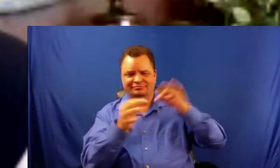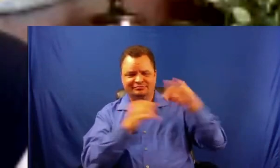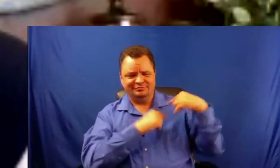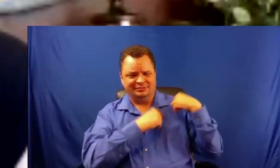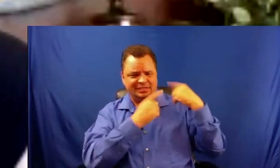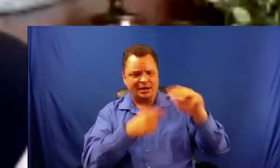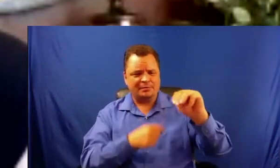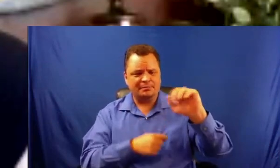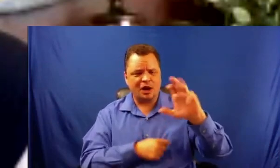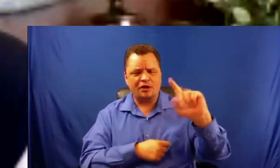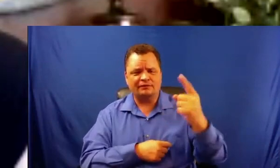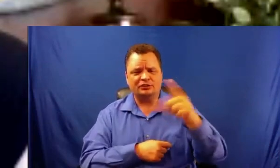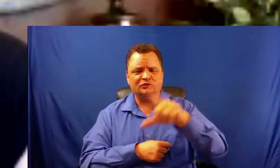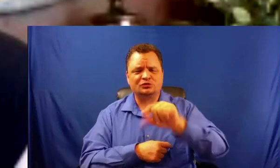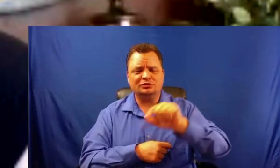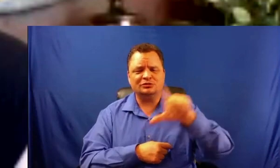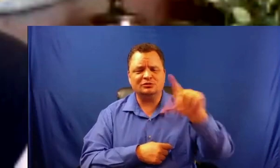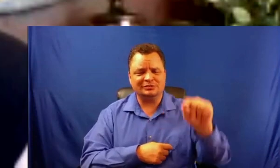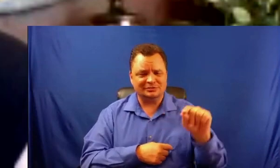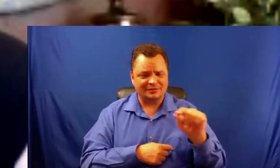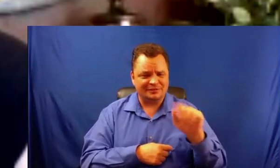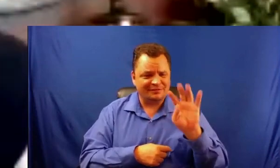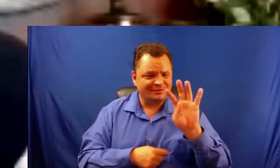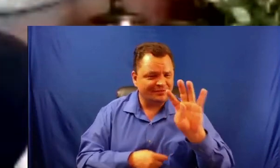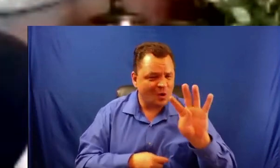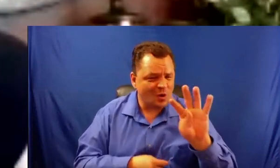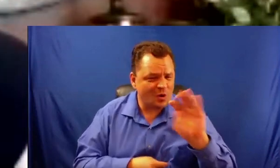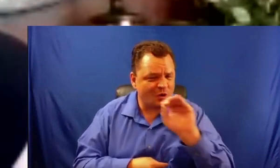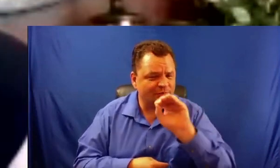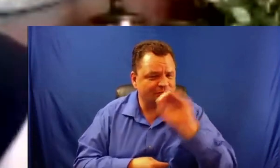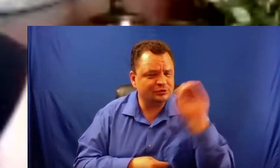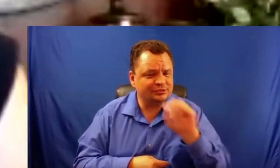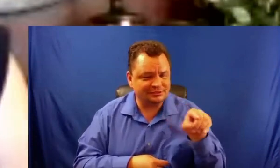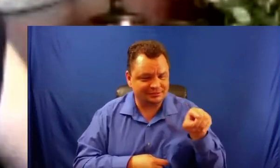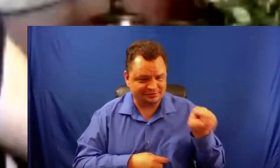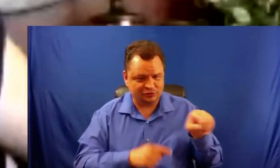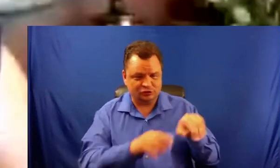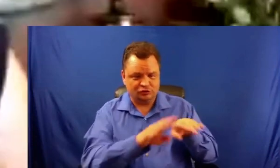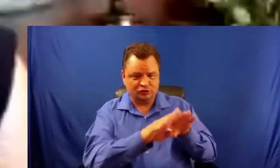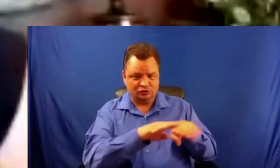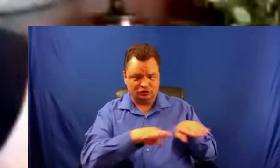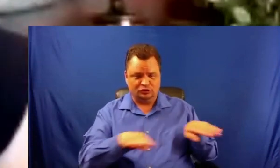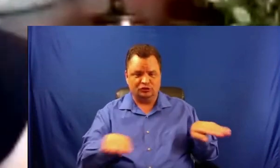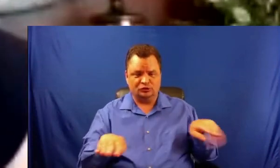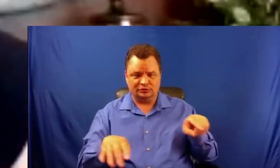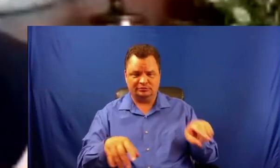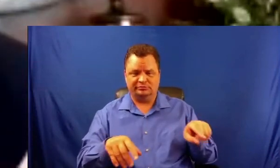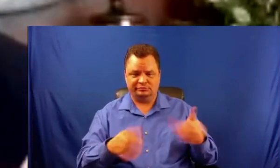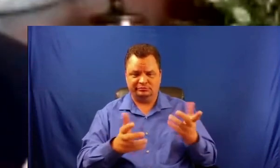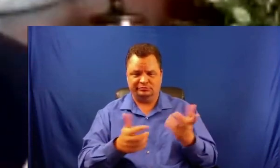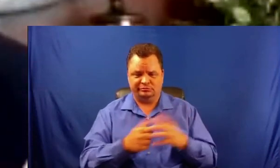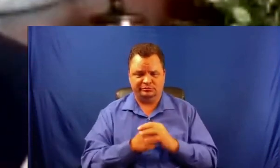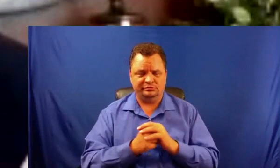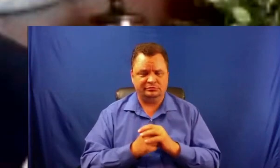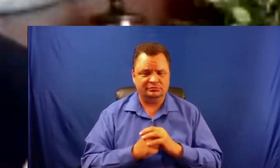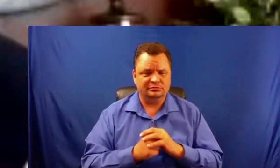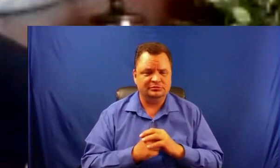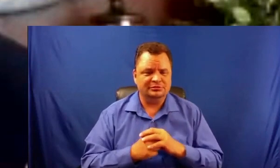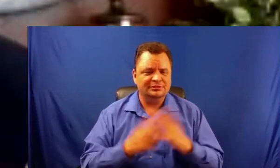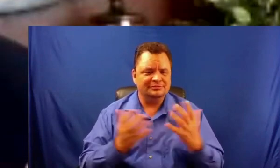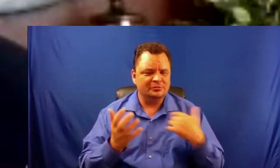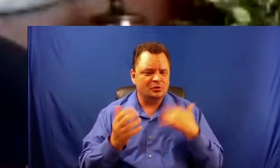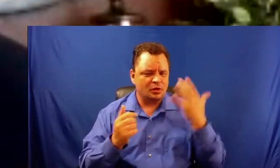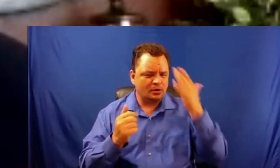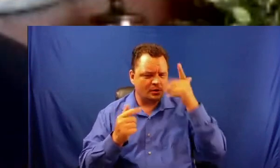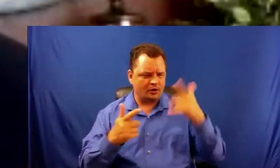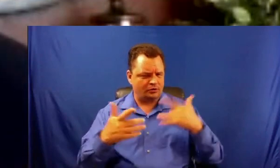of our hospitalizations in El Paso County have been children under the age of 19. Despite concerns of increased cases due to the